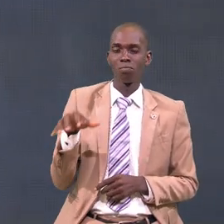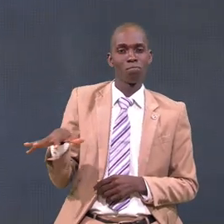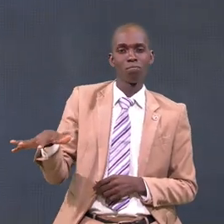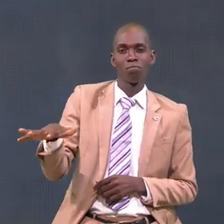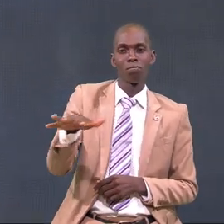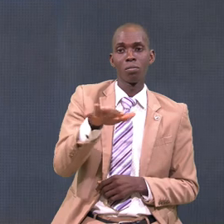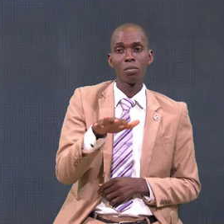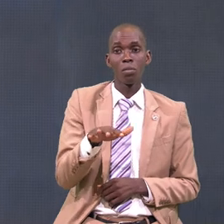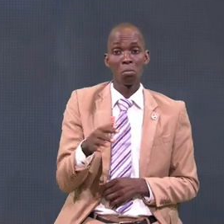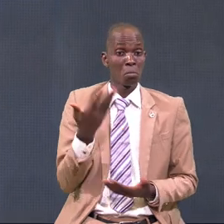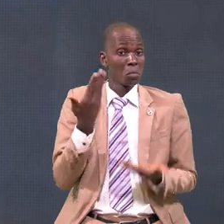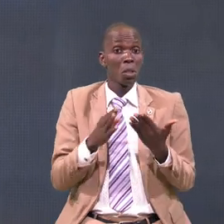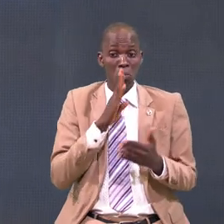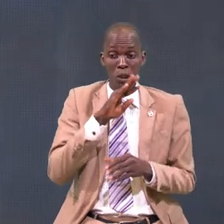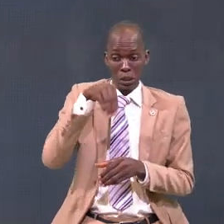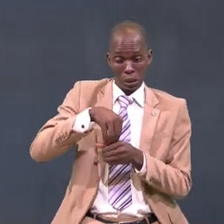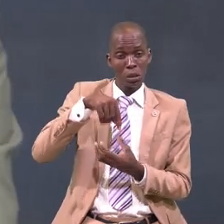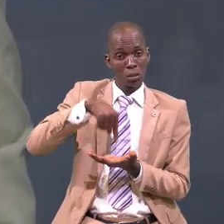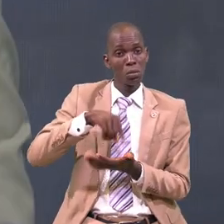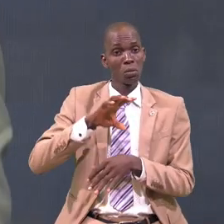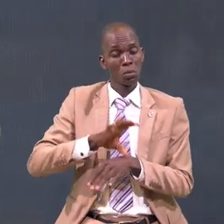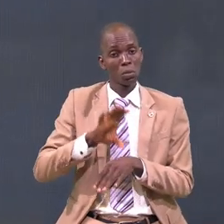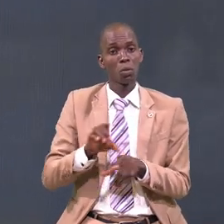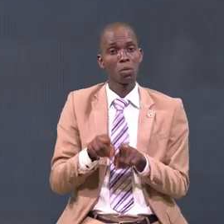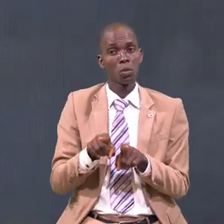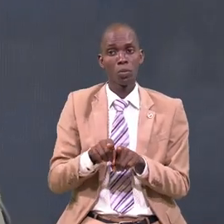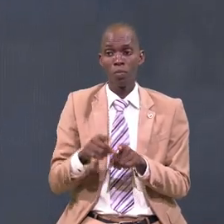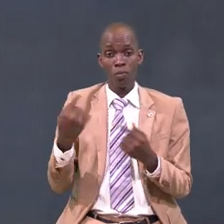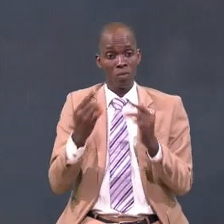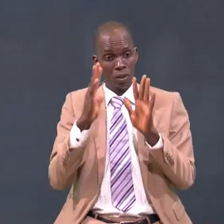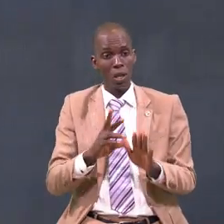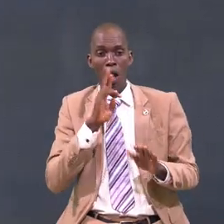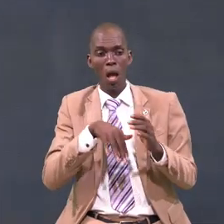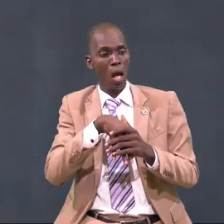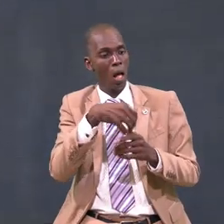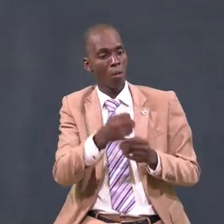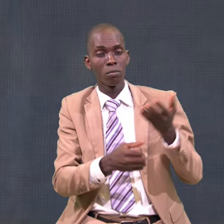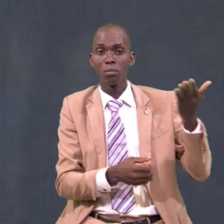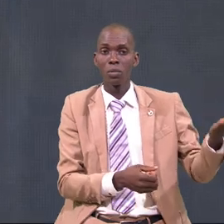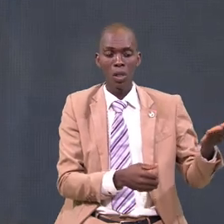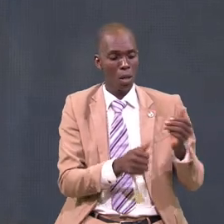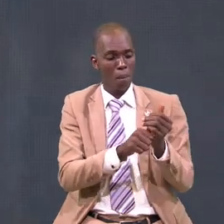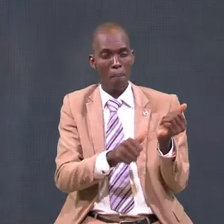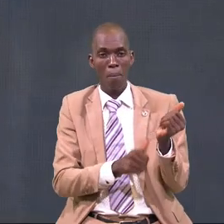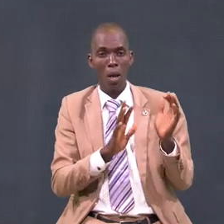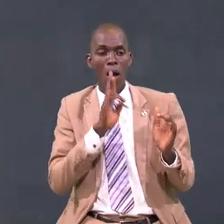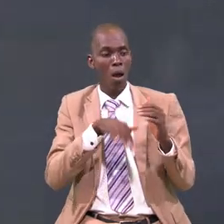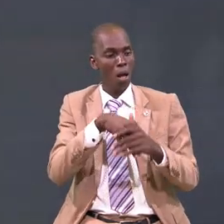Maybe in deeper life, those sinners are there. Those backsliders are